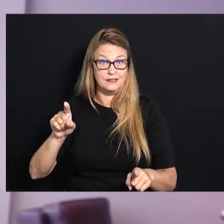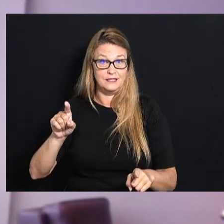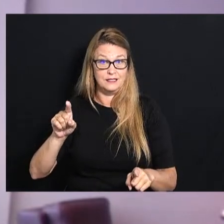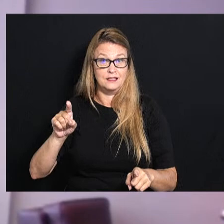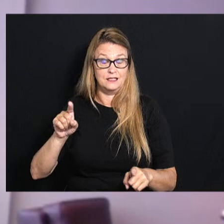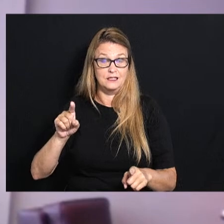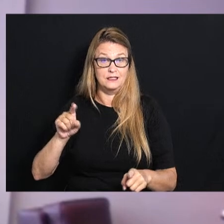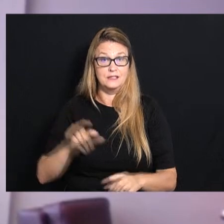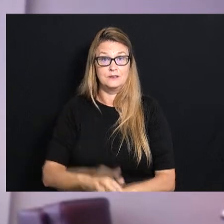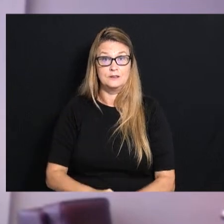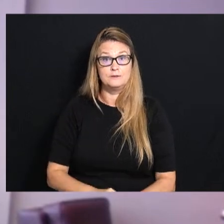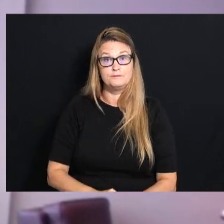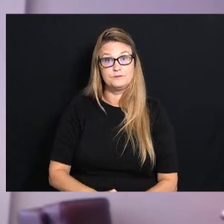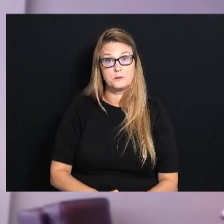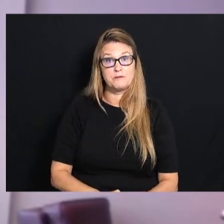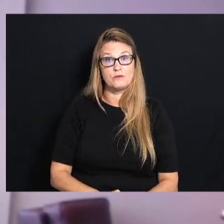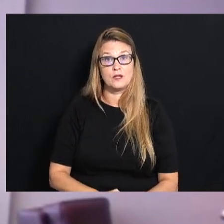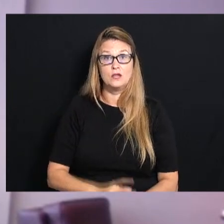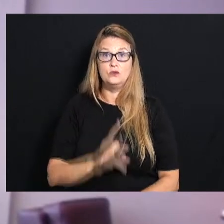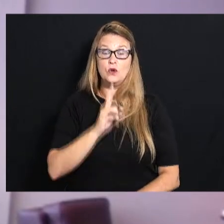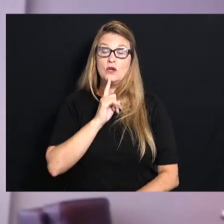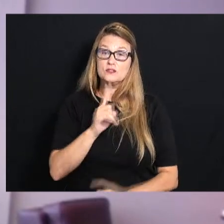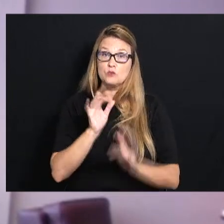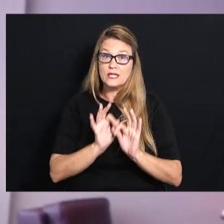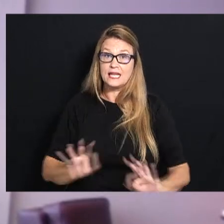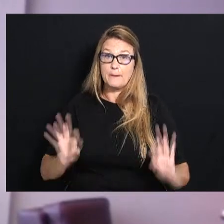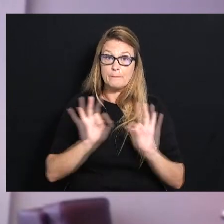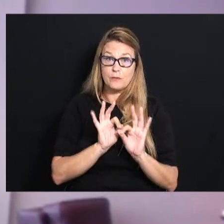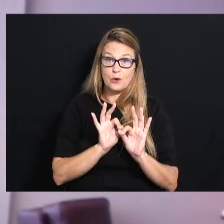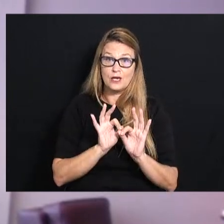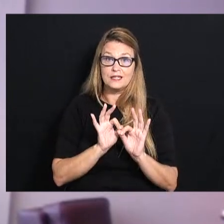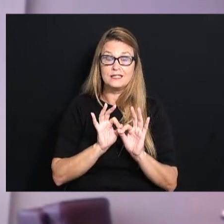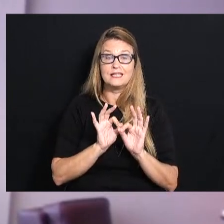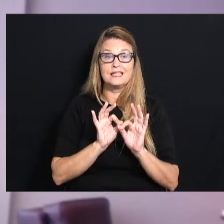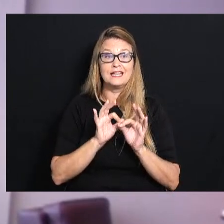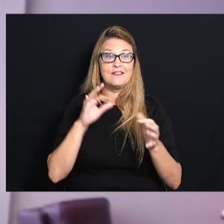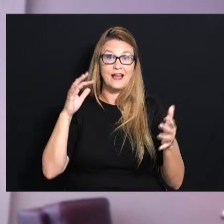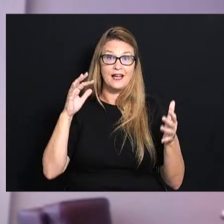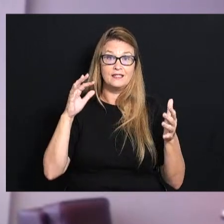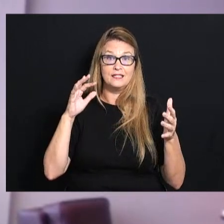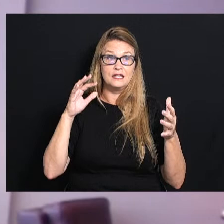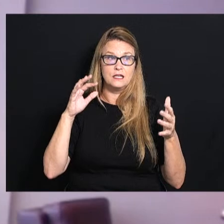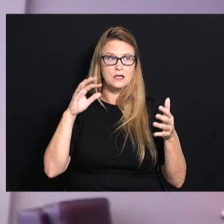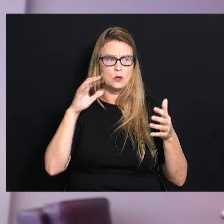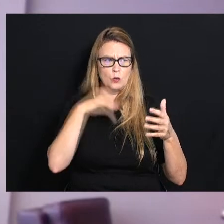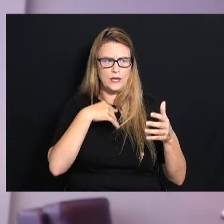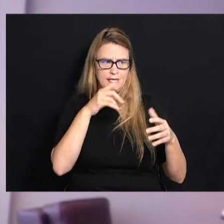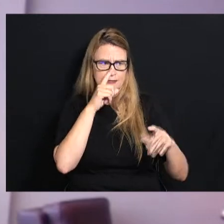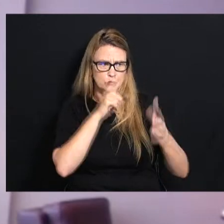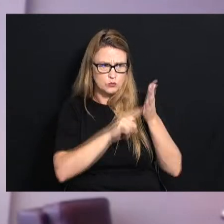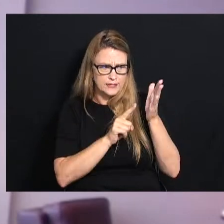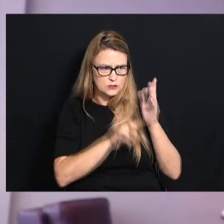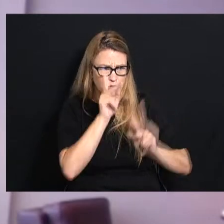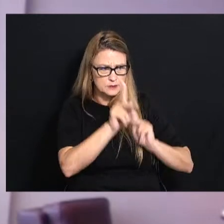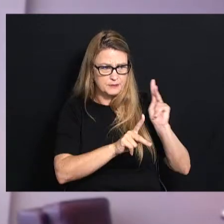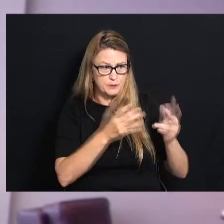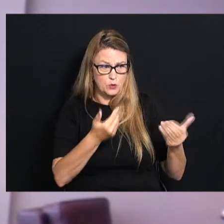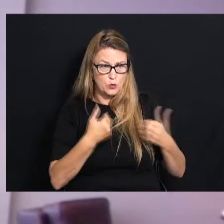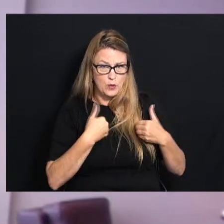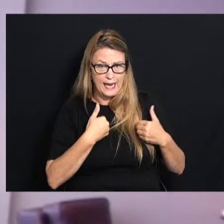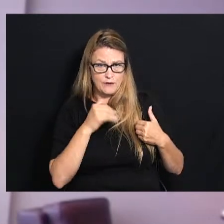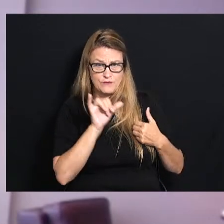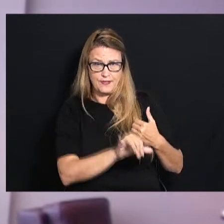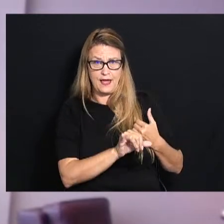rebound phenomenon. But it's really important that studying people that have had this, that the virus looks like it still